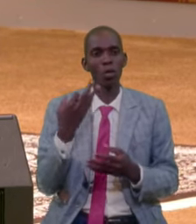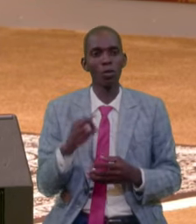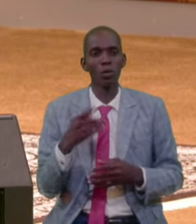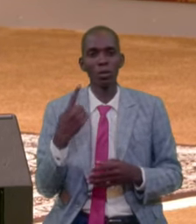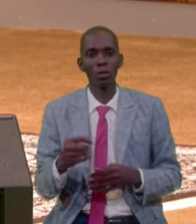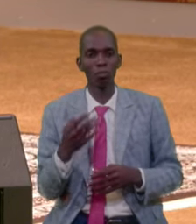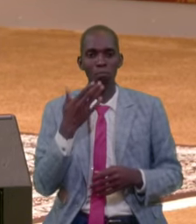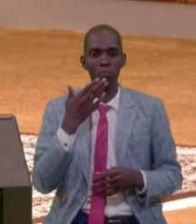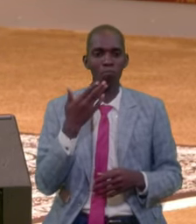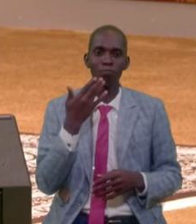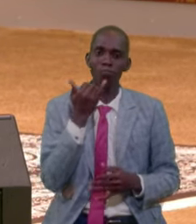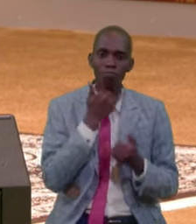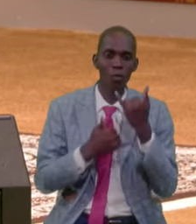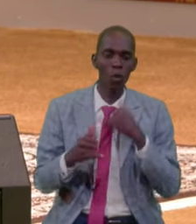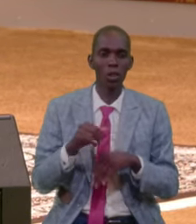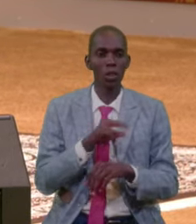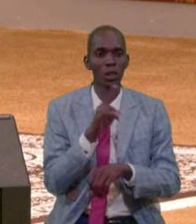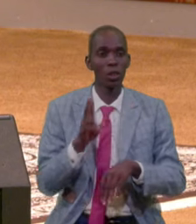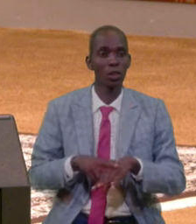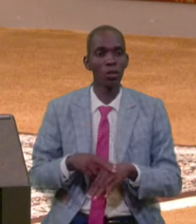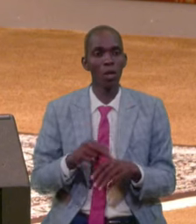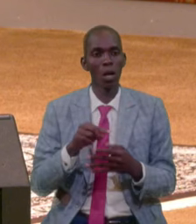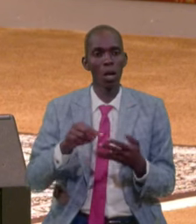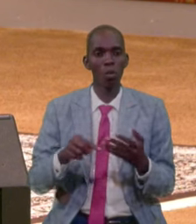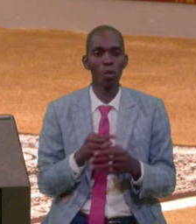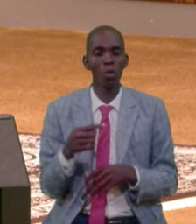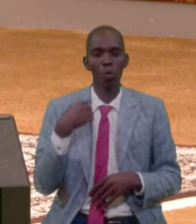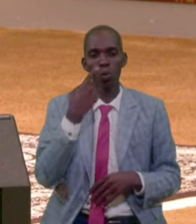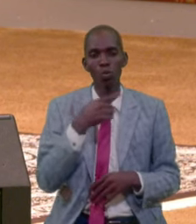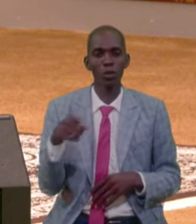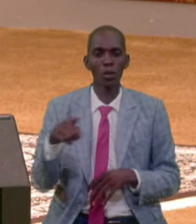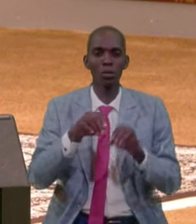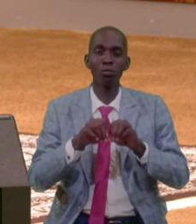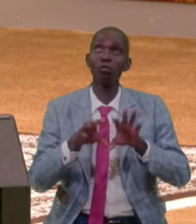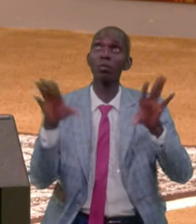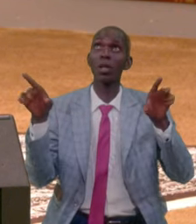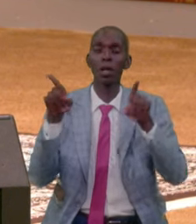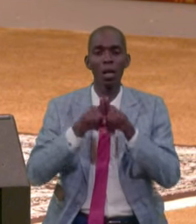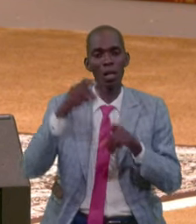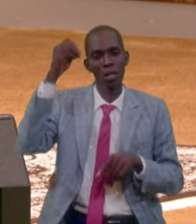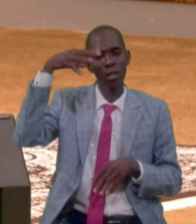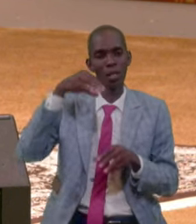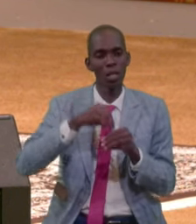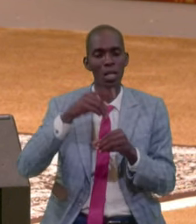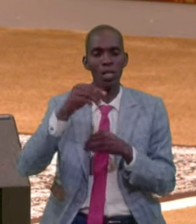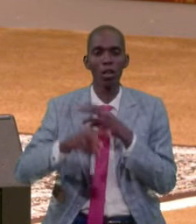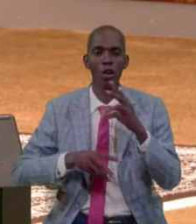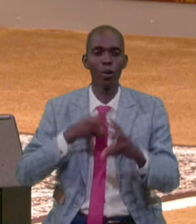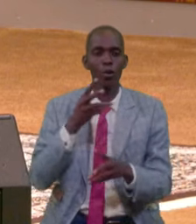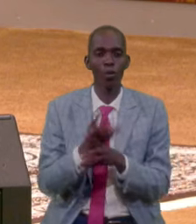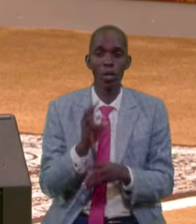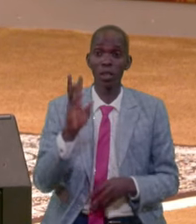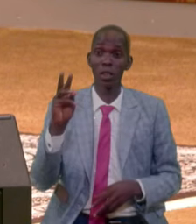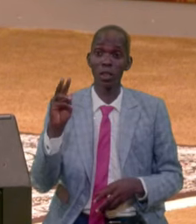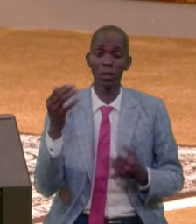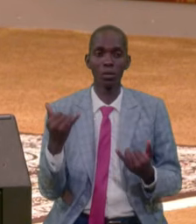perverse nation, among whom ye shine as light in the world. Look at verse 16. In